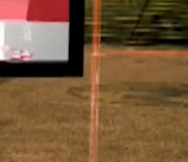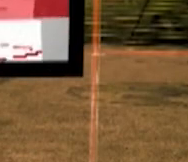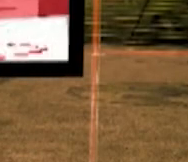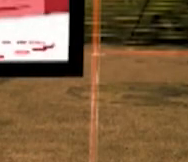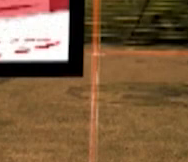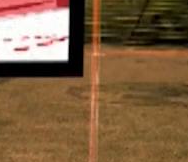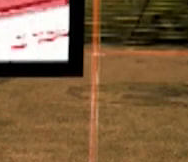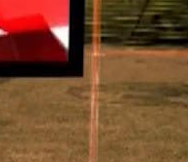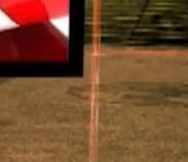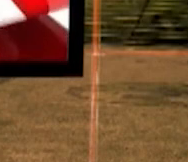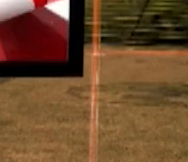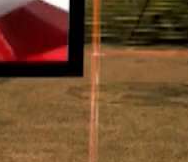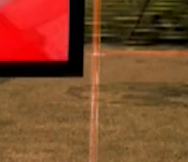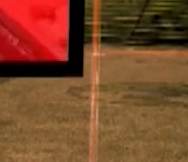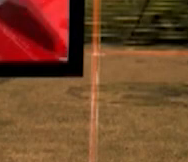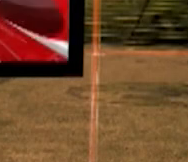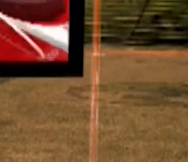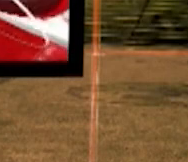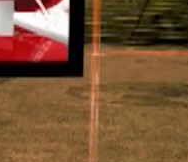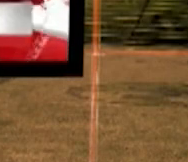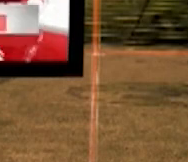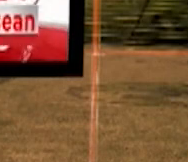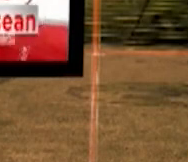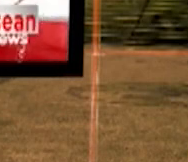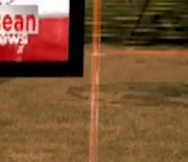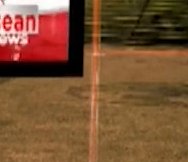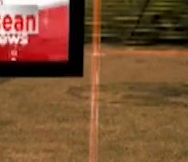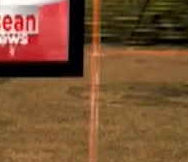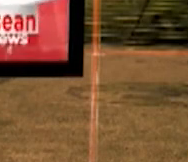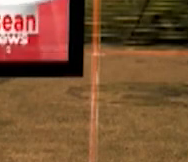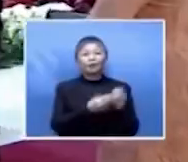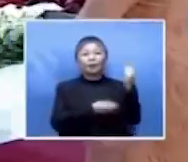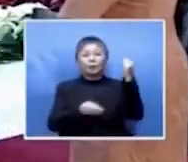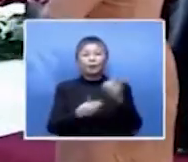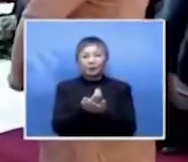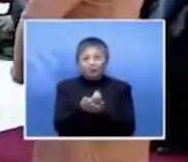Indonesia President Joko Widodo calls to reboot economy amid pandemic.